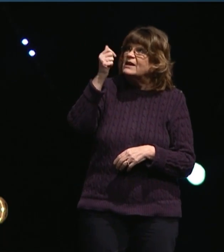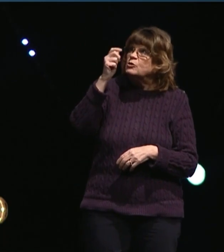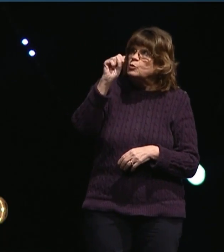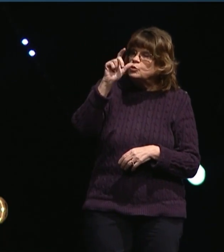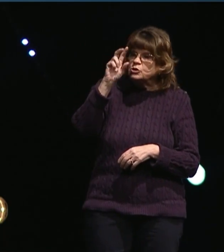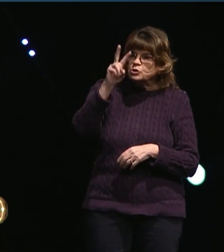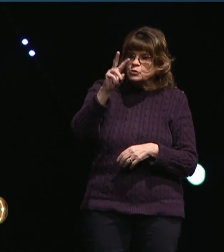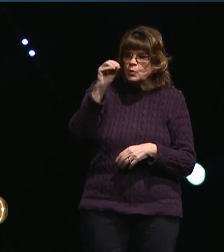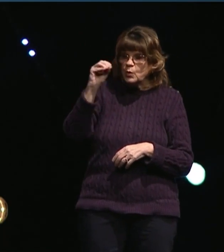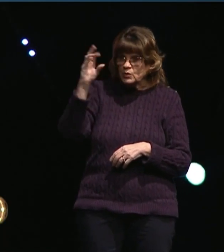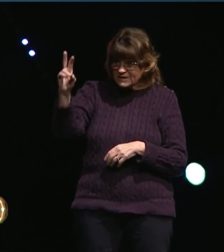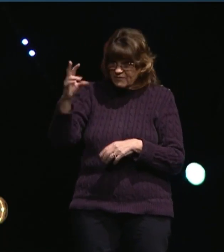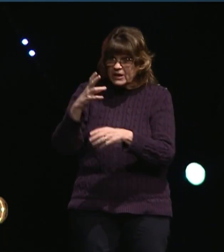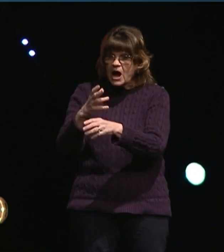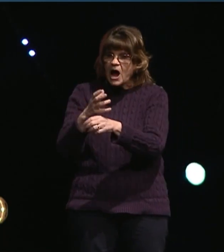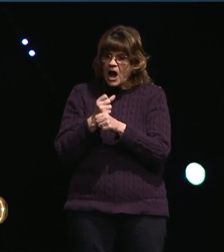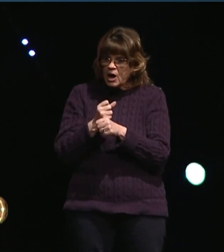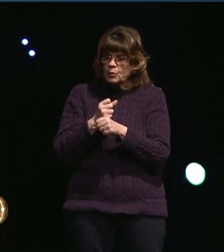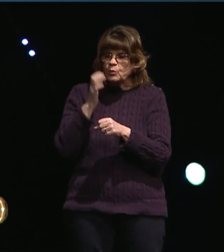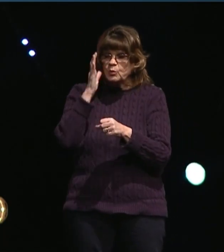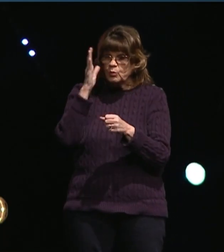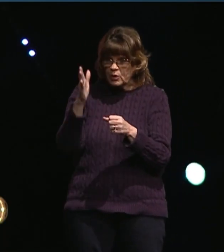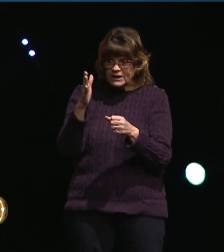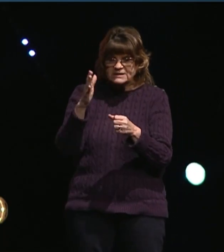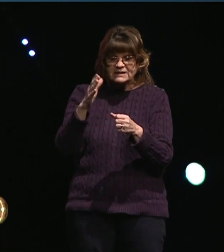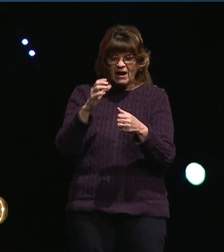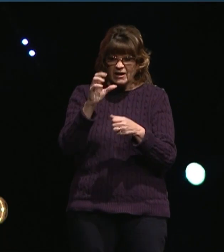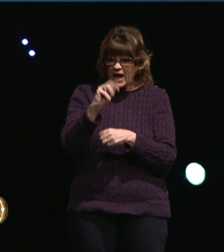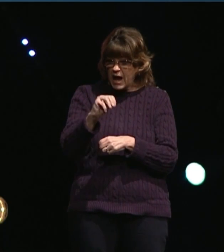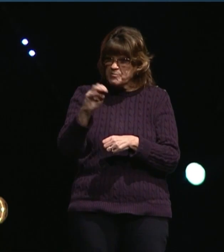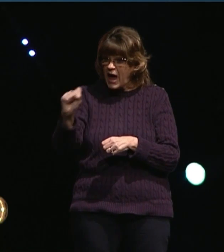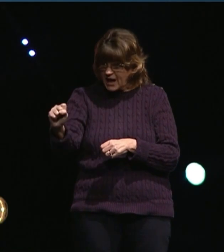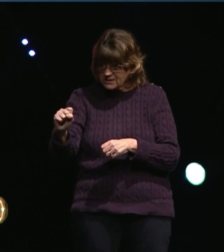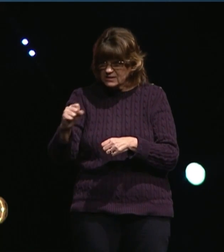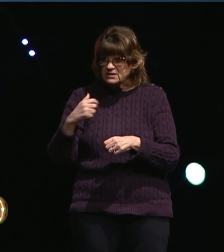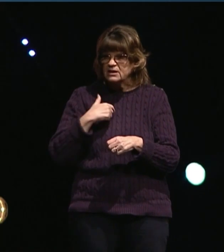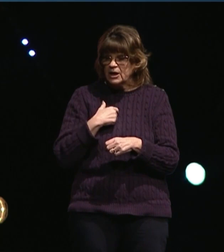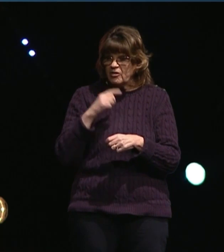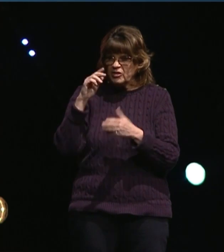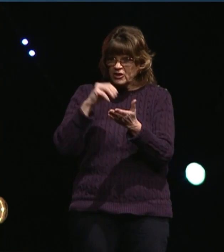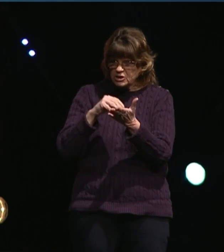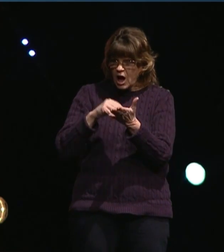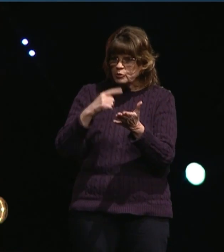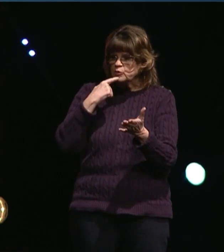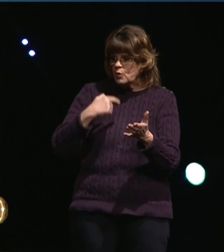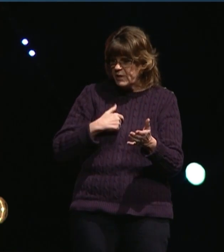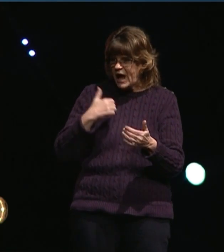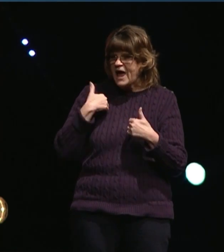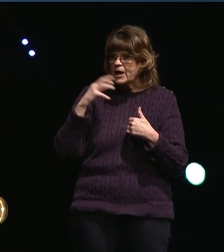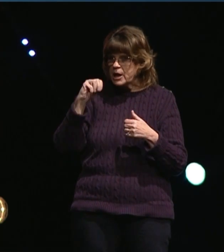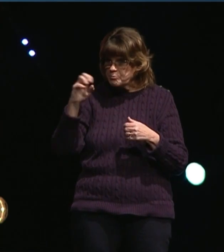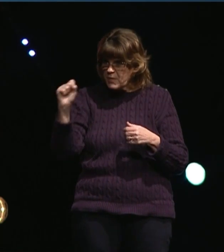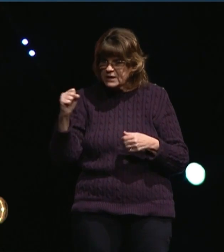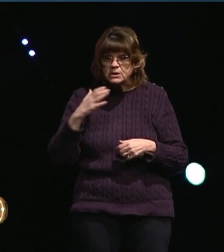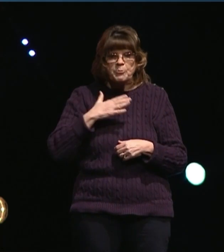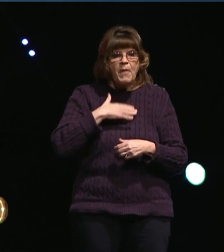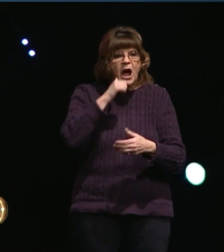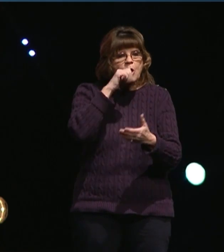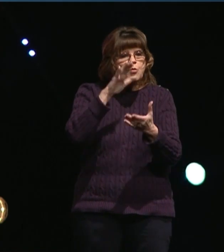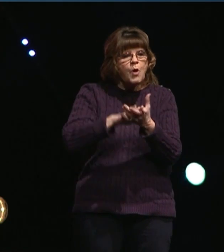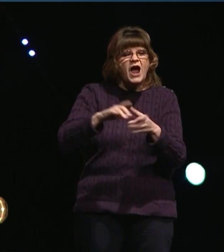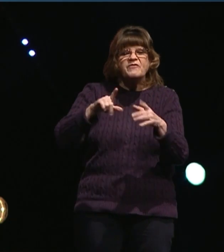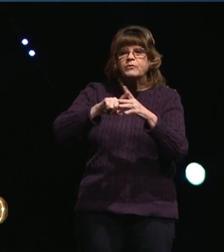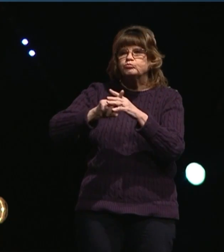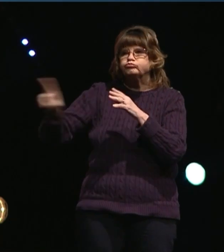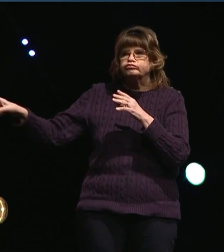multiple sclerosis. Shortly after that, my marriage failed. This was a time in my life when I was trying to figure out what to do next. God talked